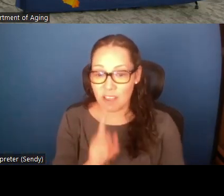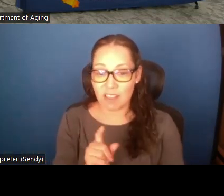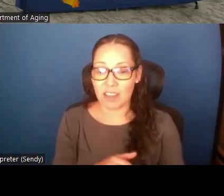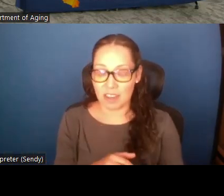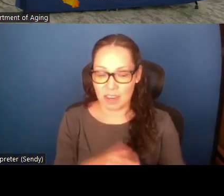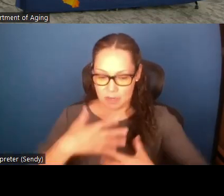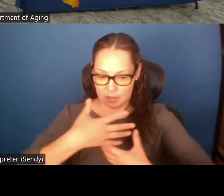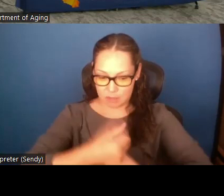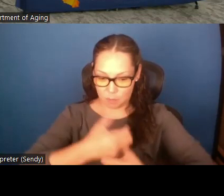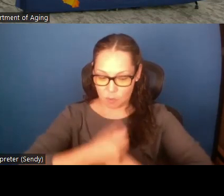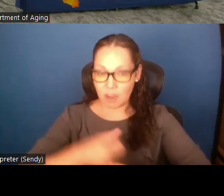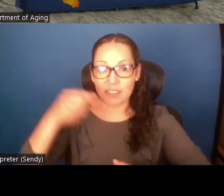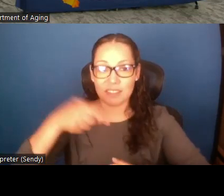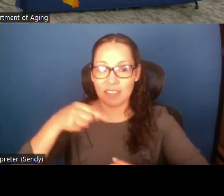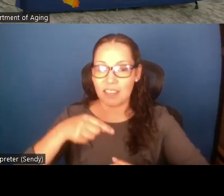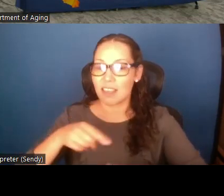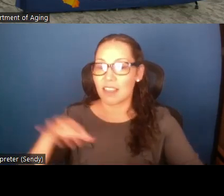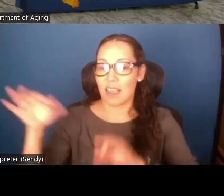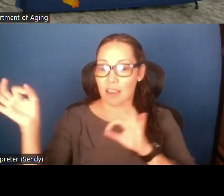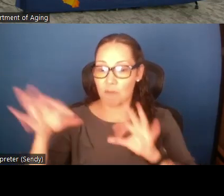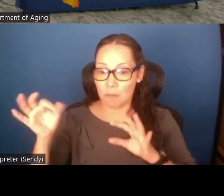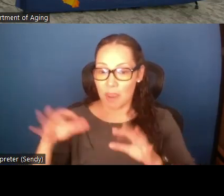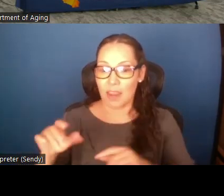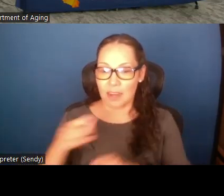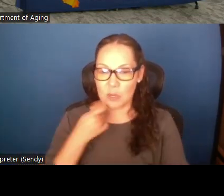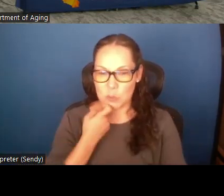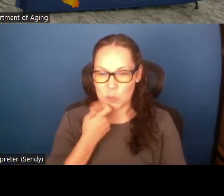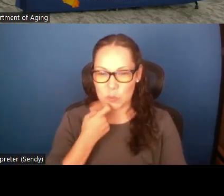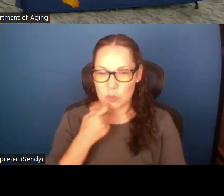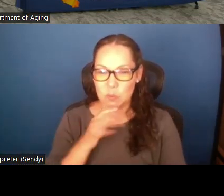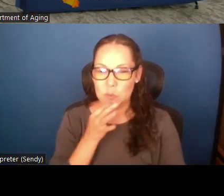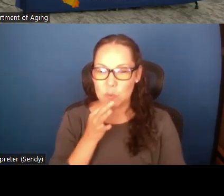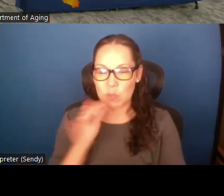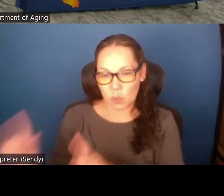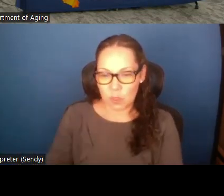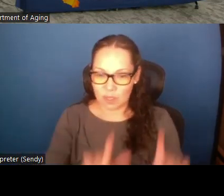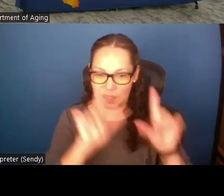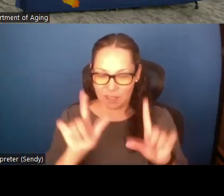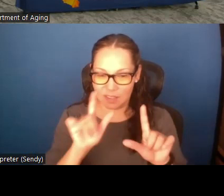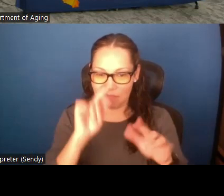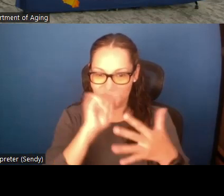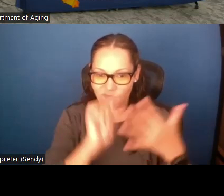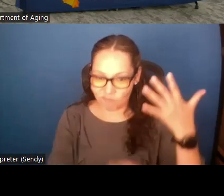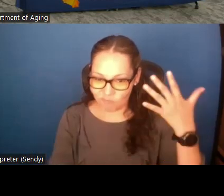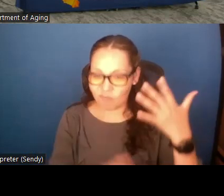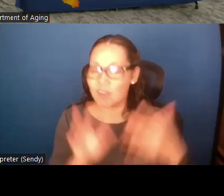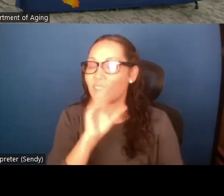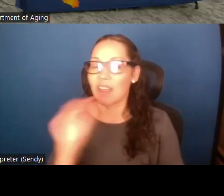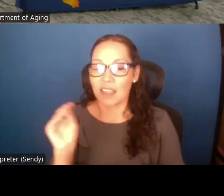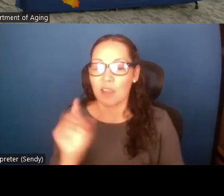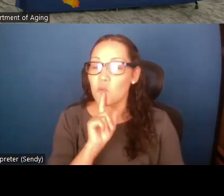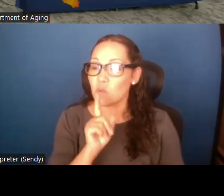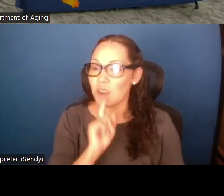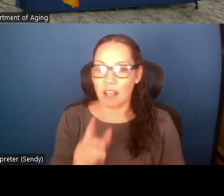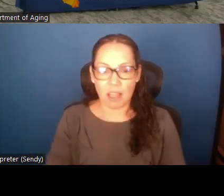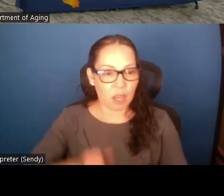summarize that survey and that feedback on the slides that you're about to see. In general, I'll say that there was really